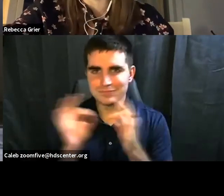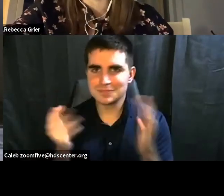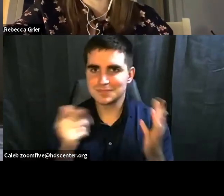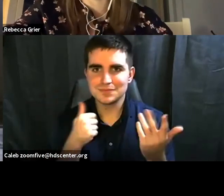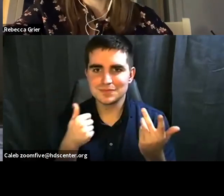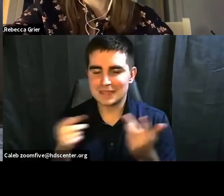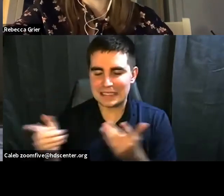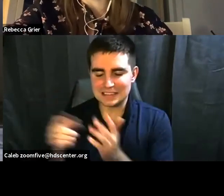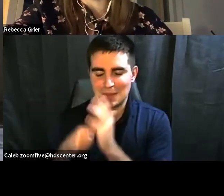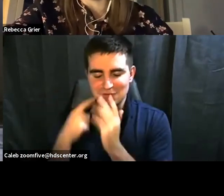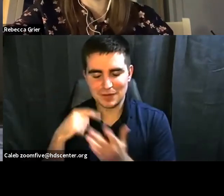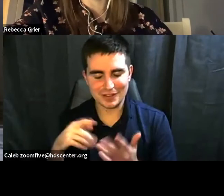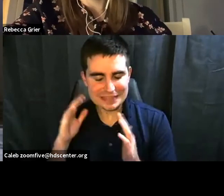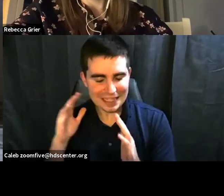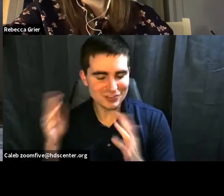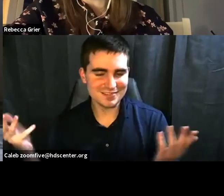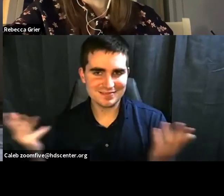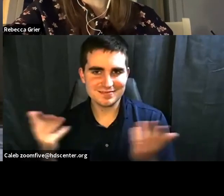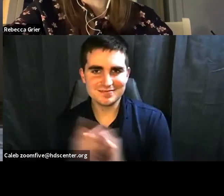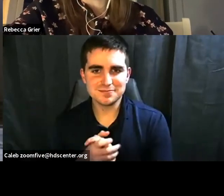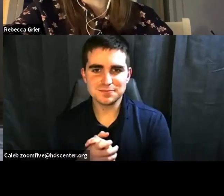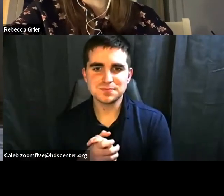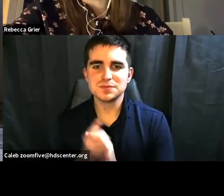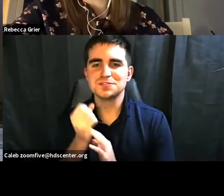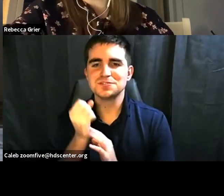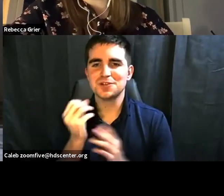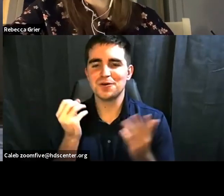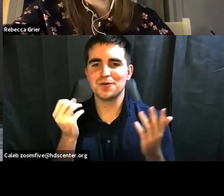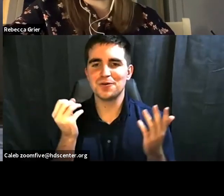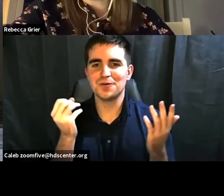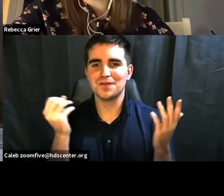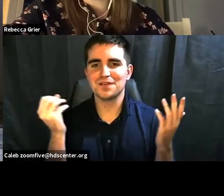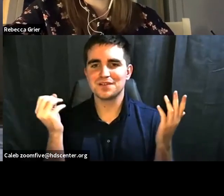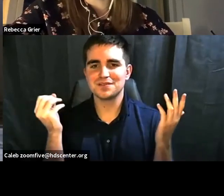for attention. So there are